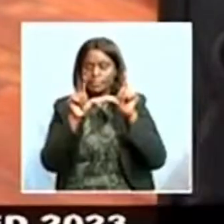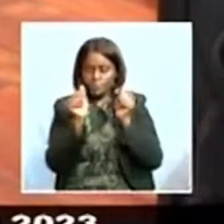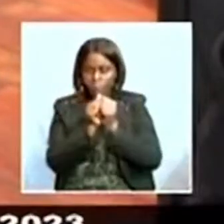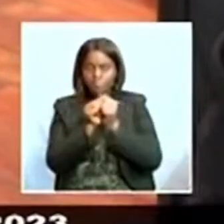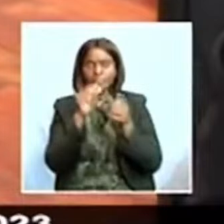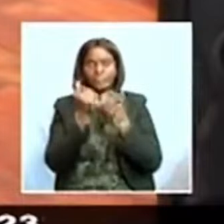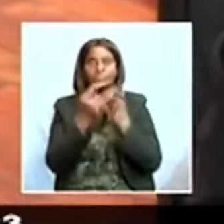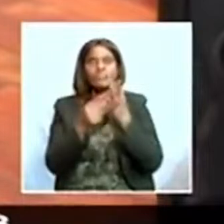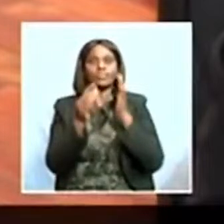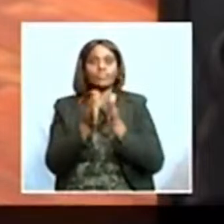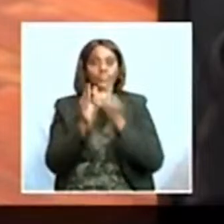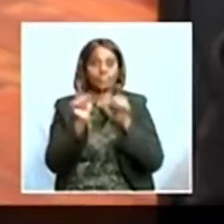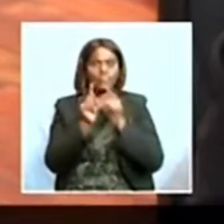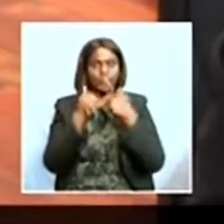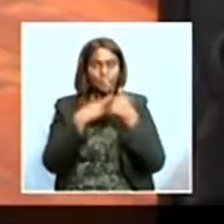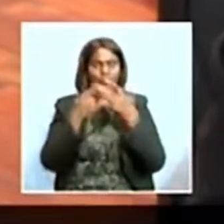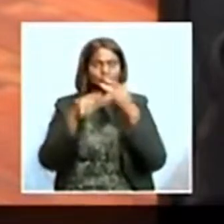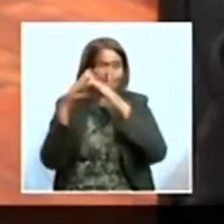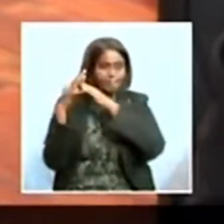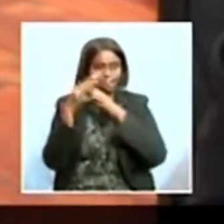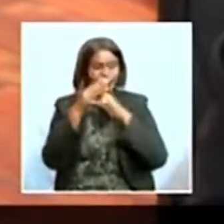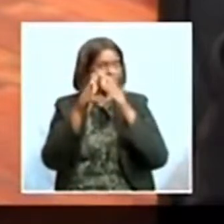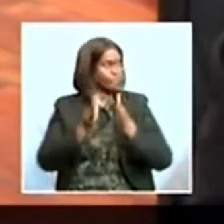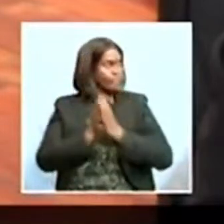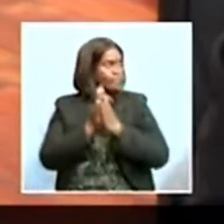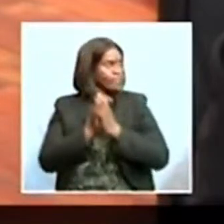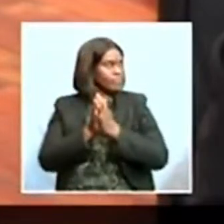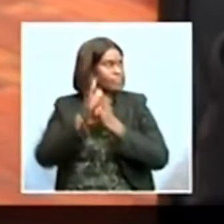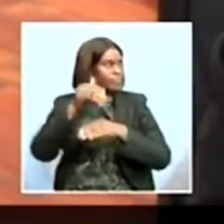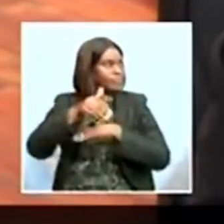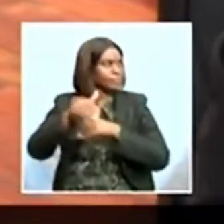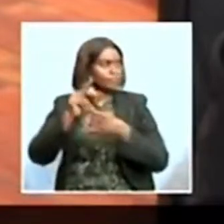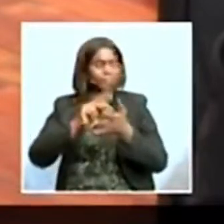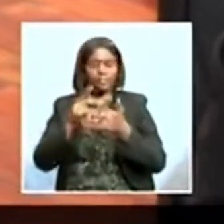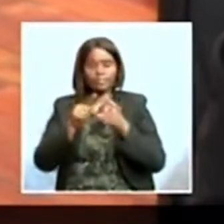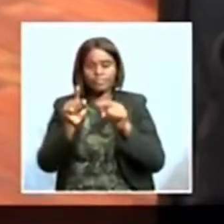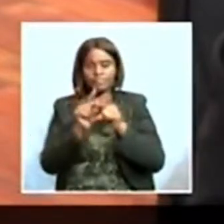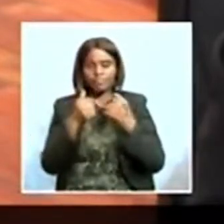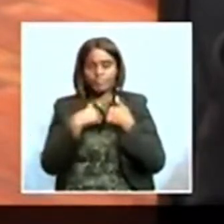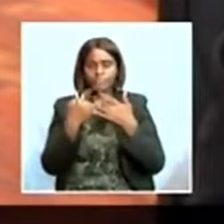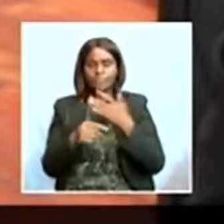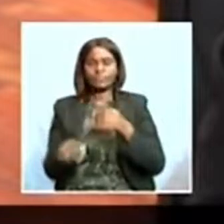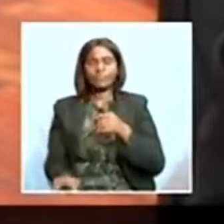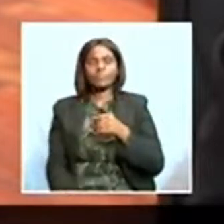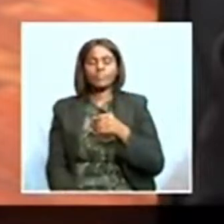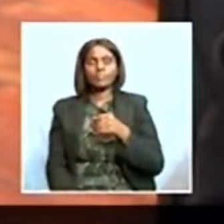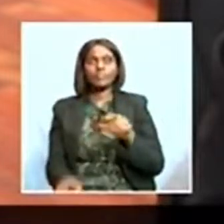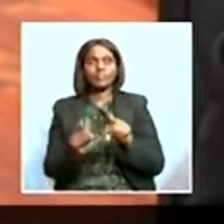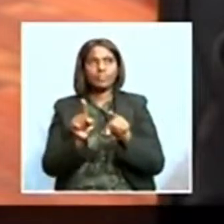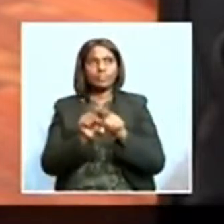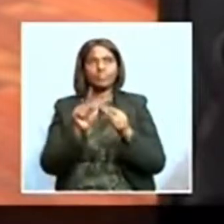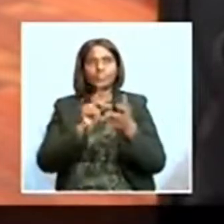dogs. Conducted a mass dog registration exercise, conducted a dog destruction exercise.